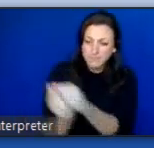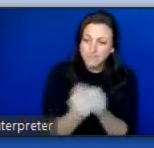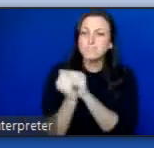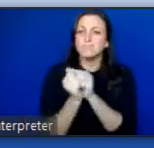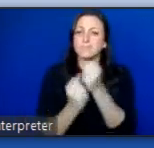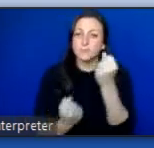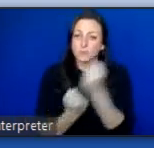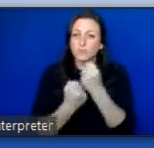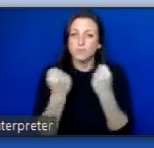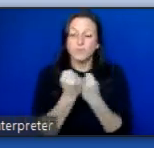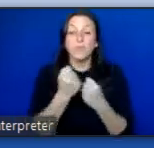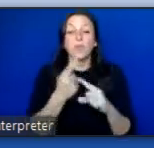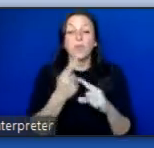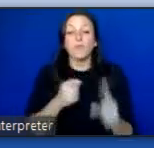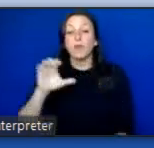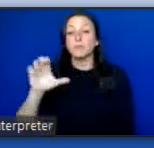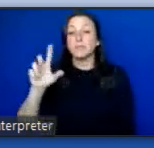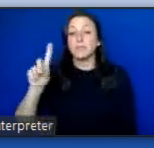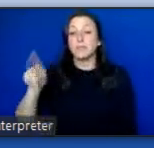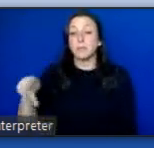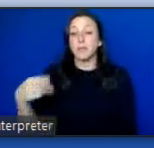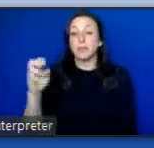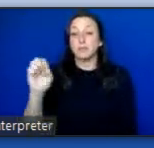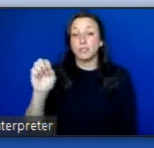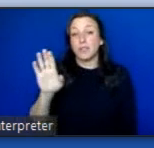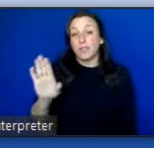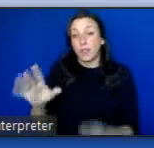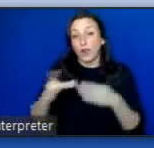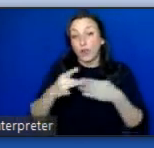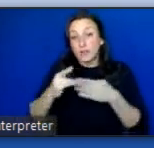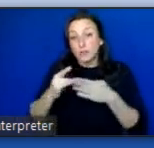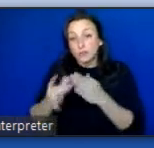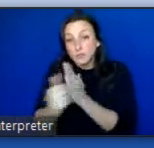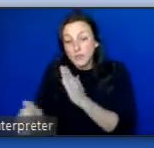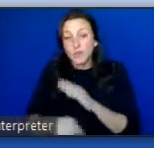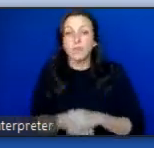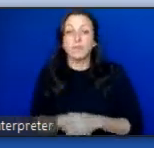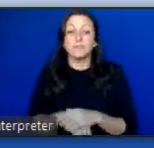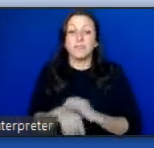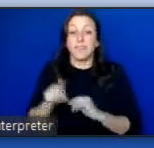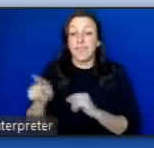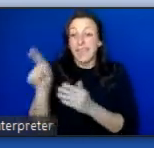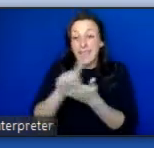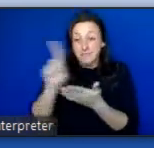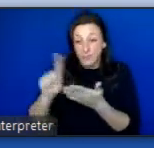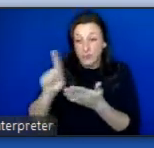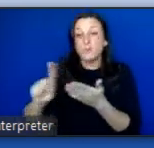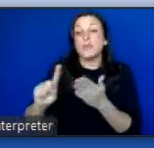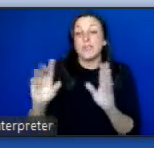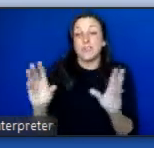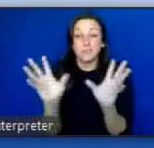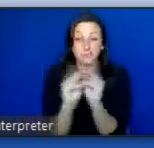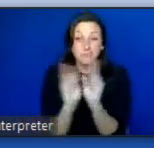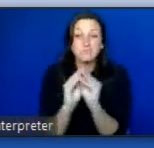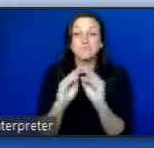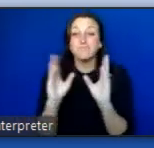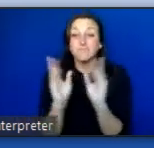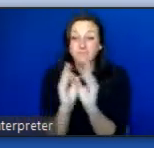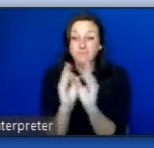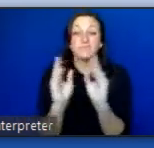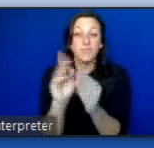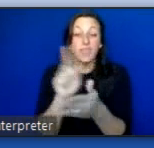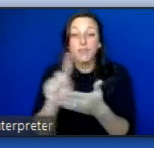From CDPHE's leadership and the weekly calls with us and all of the